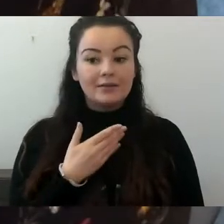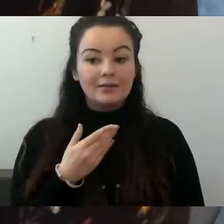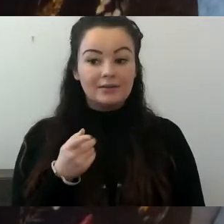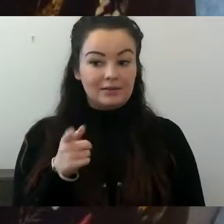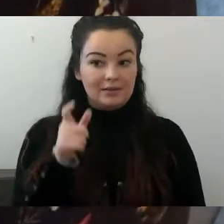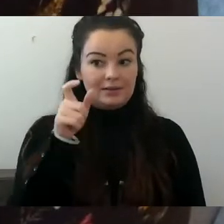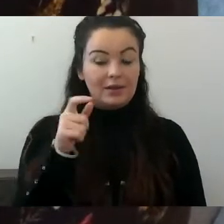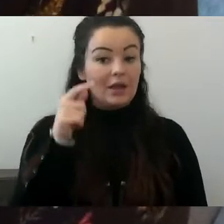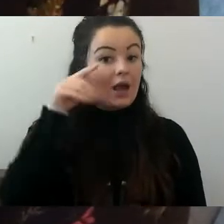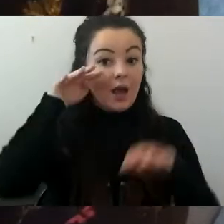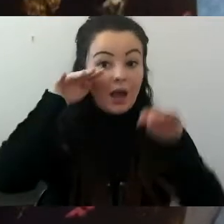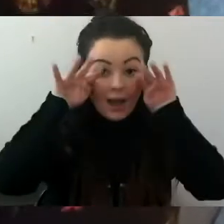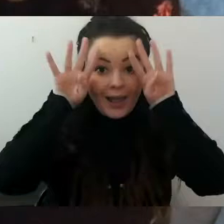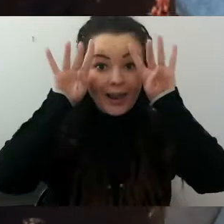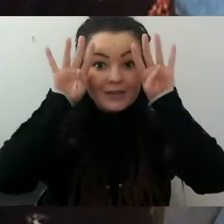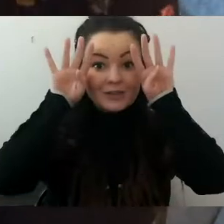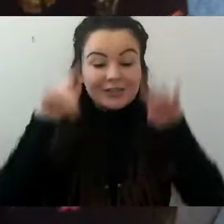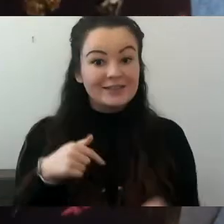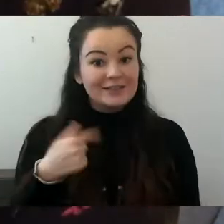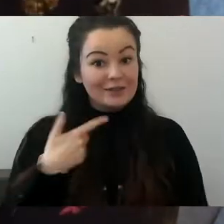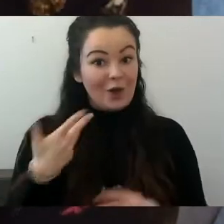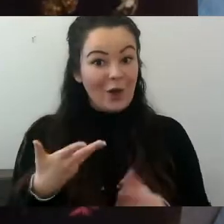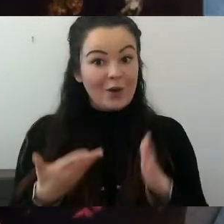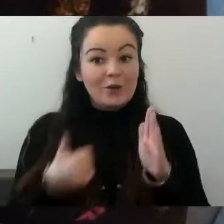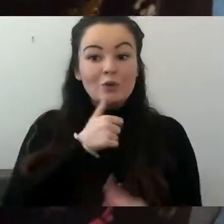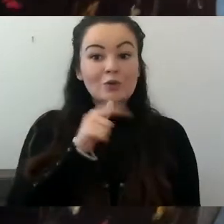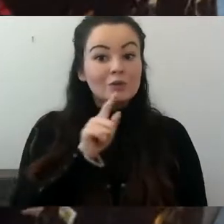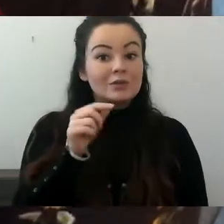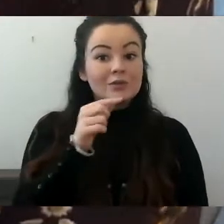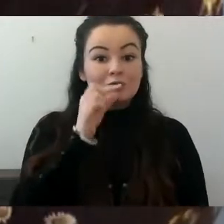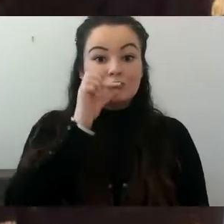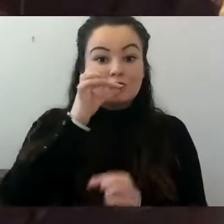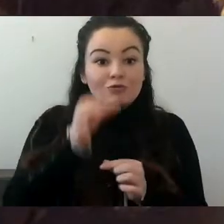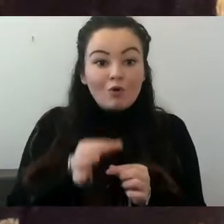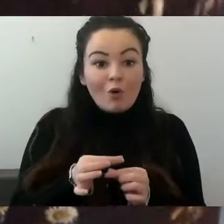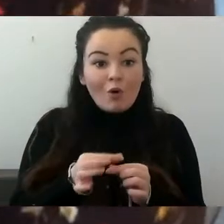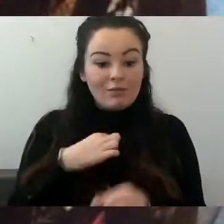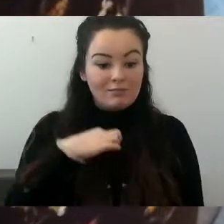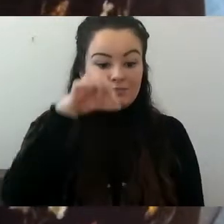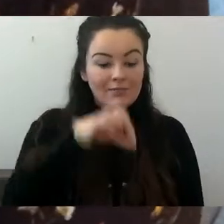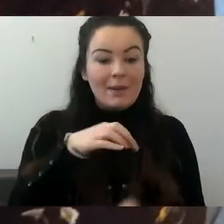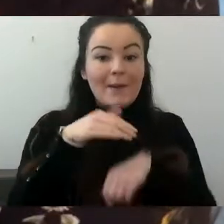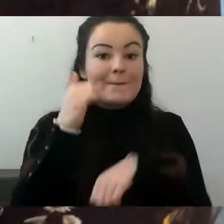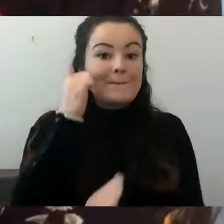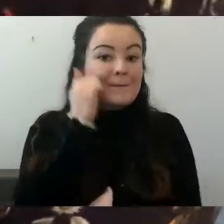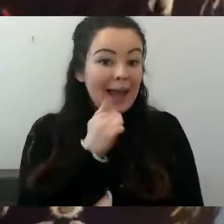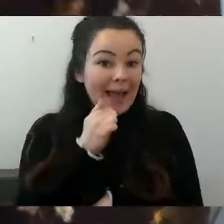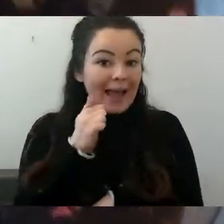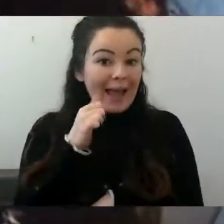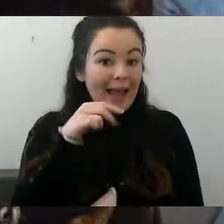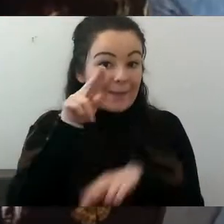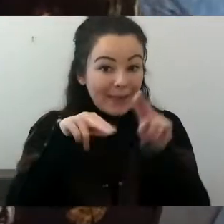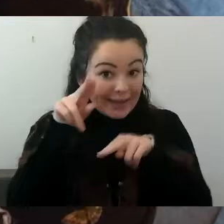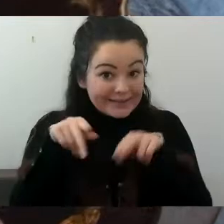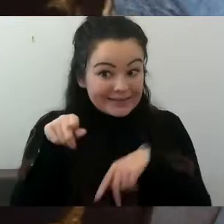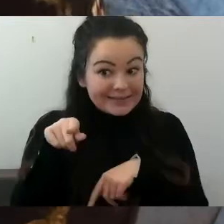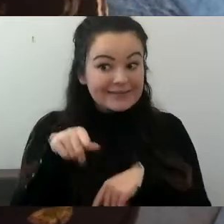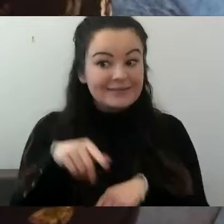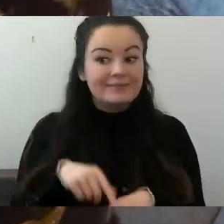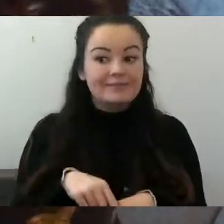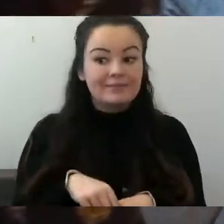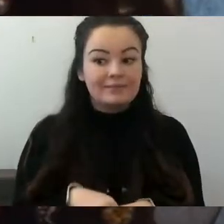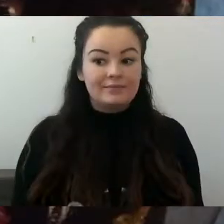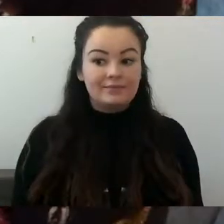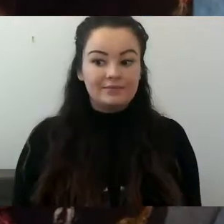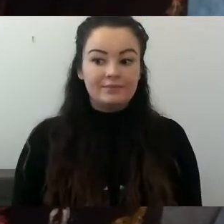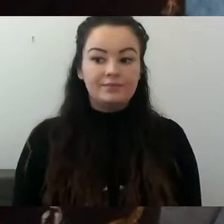I'd like to give my person some eyelashes. So I'm going to use my straw. I'm going to dip it in some black paint.